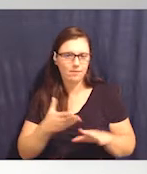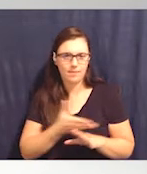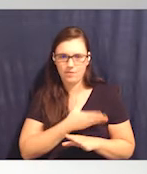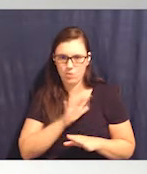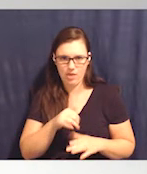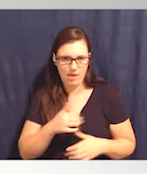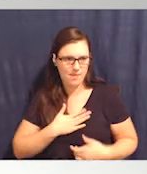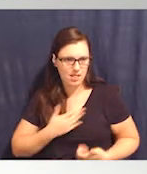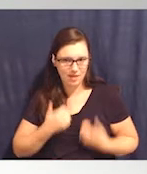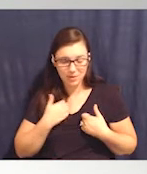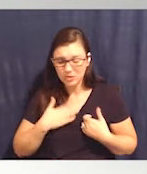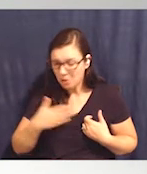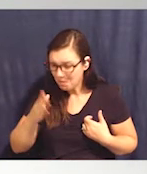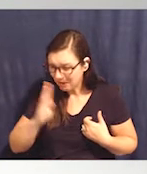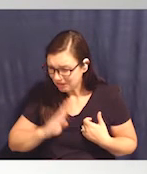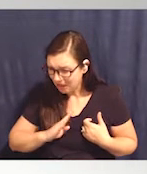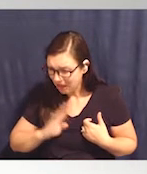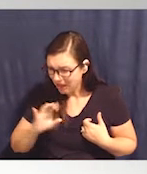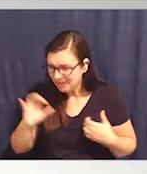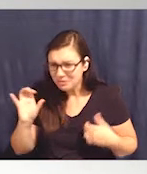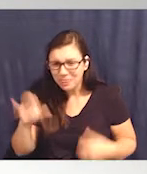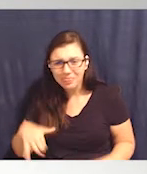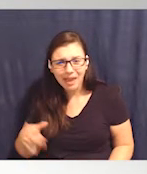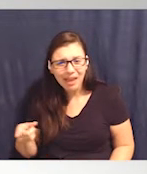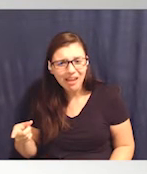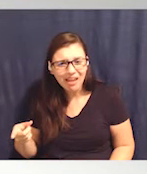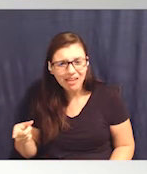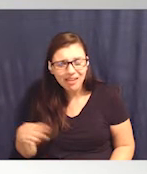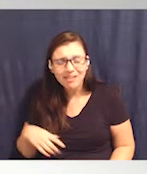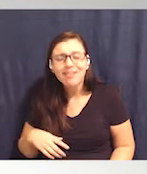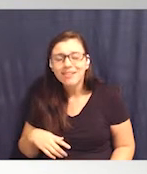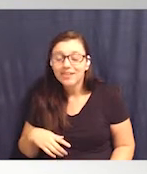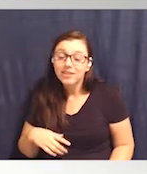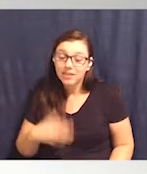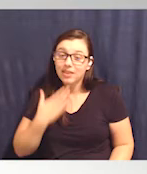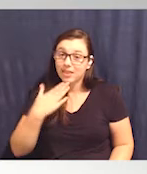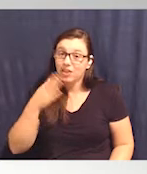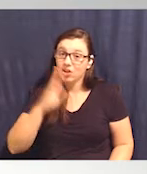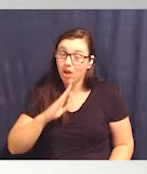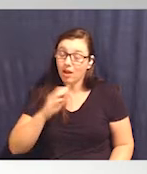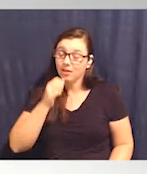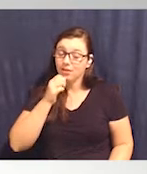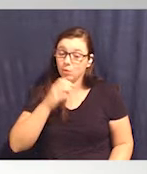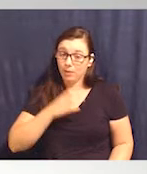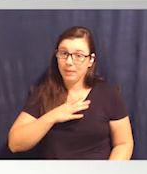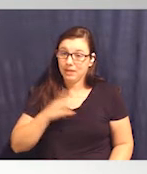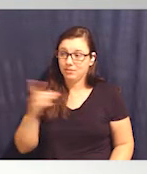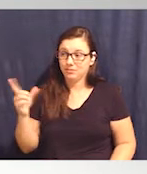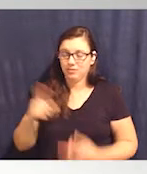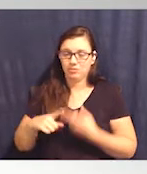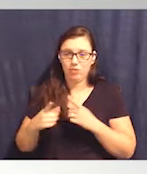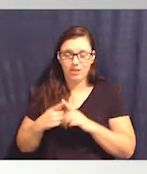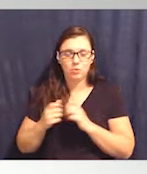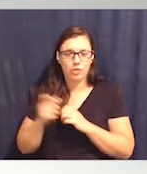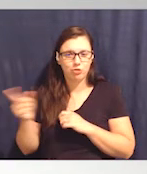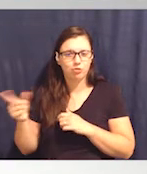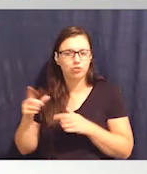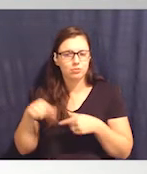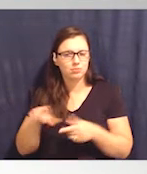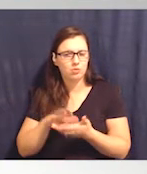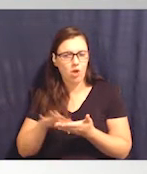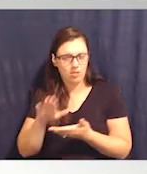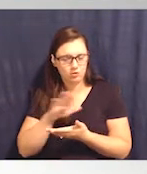is this? Thank God for it was a woman who we were friends with in college who played softball. She showed